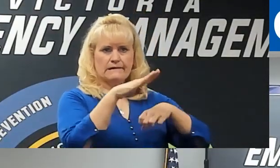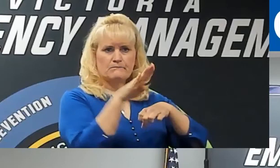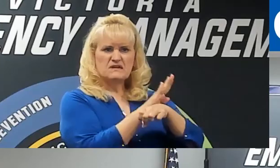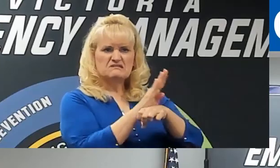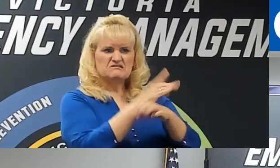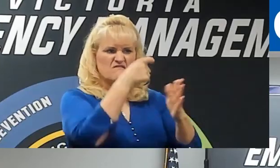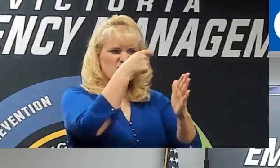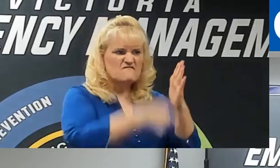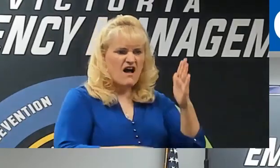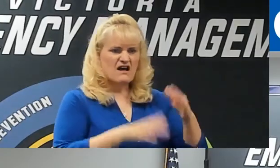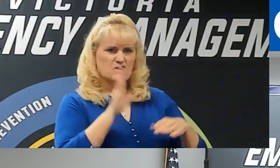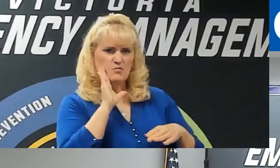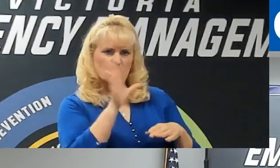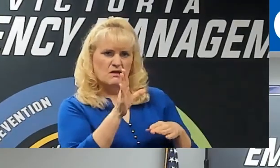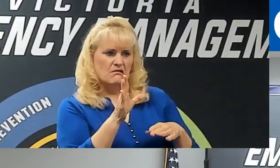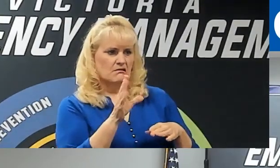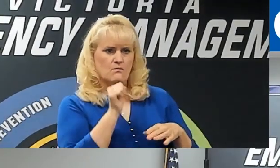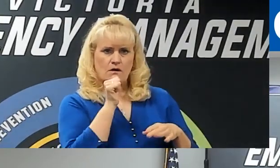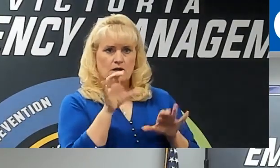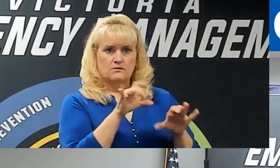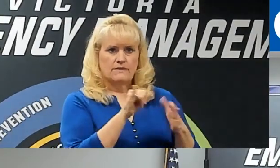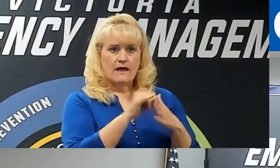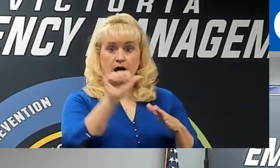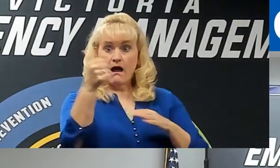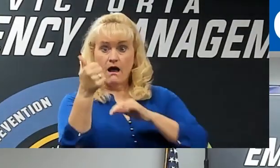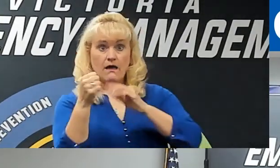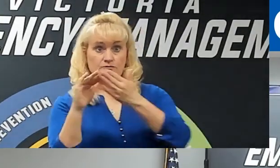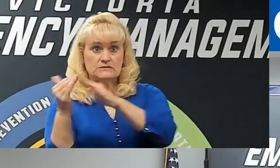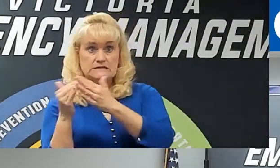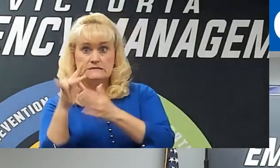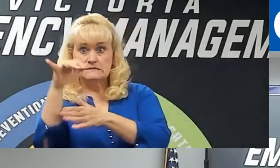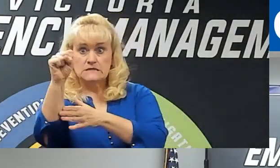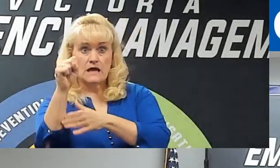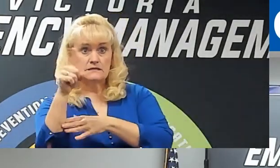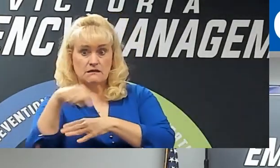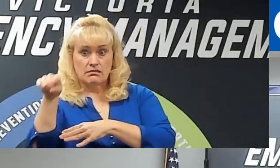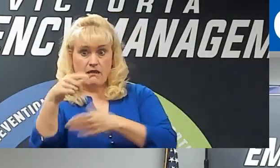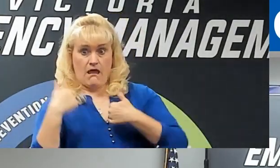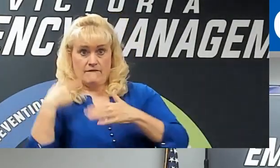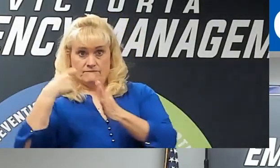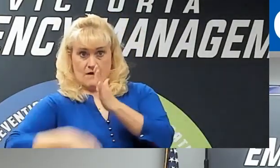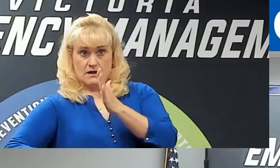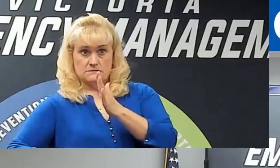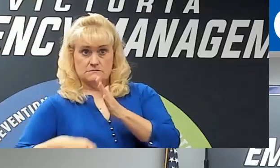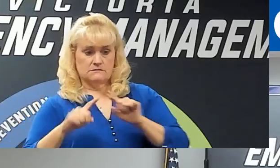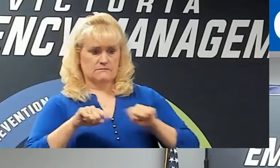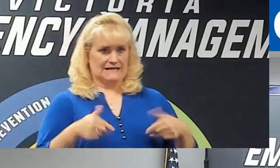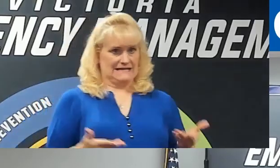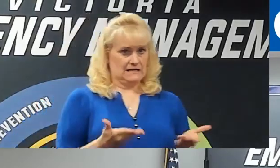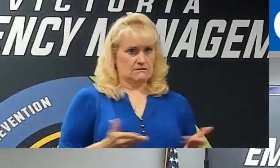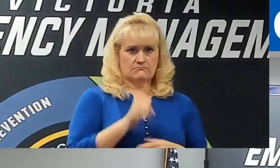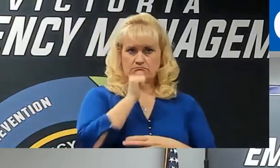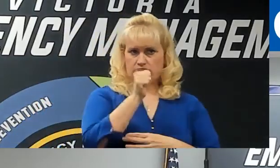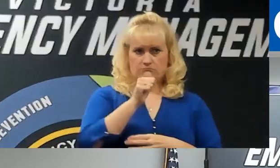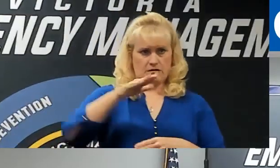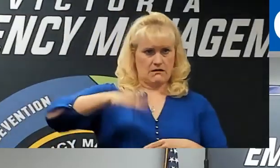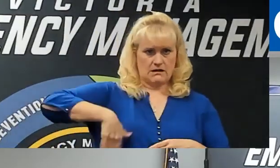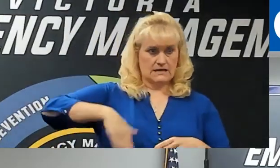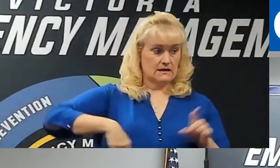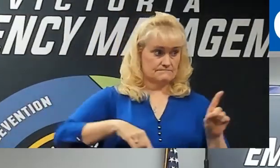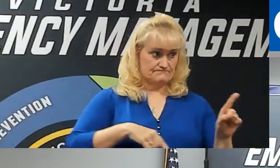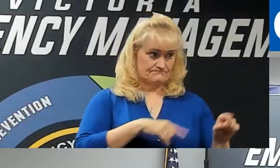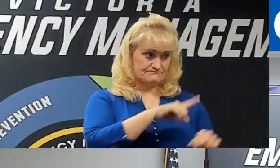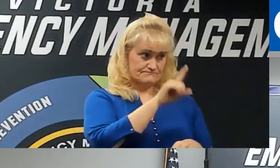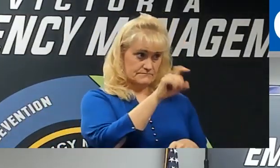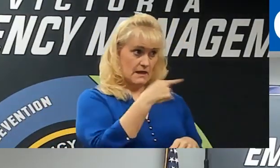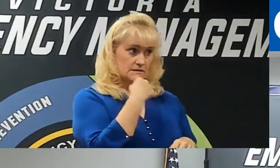$1,000 fine like you're seeing in some other jurisdictions. Go ahead, Mayor. I can tell you one thing. If you listen to the